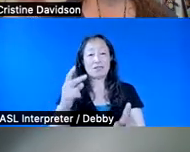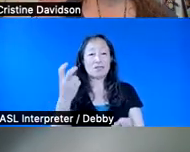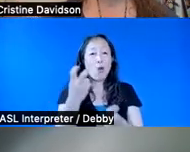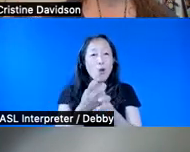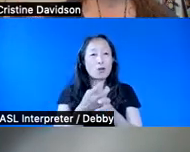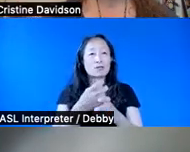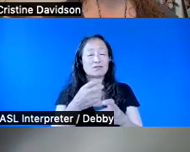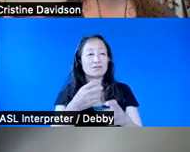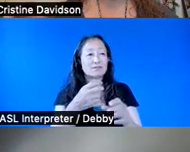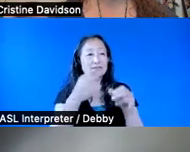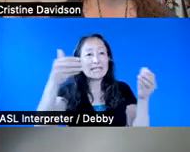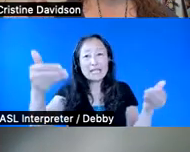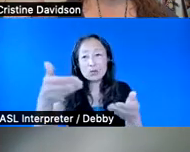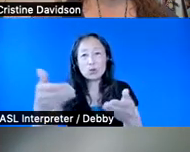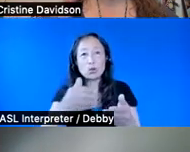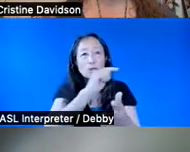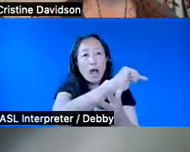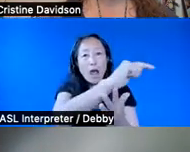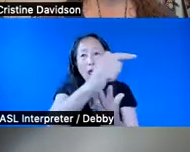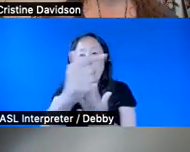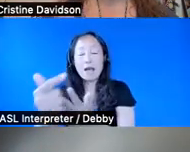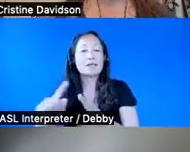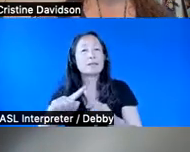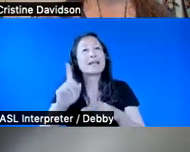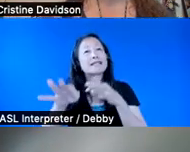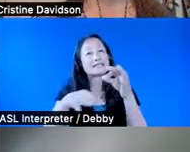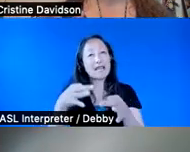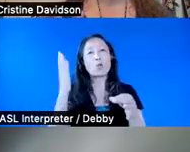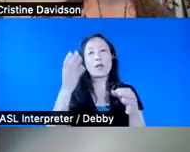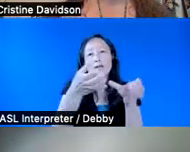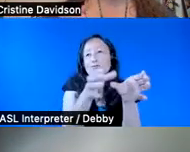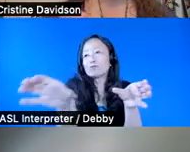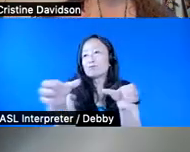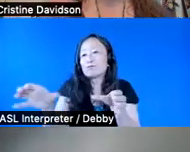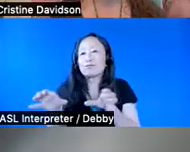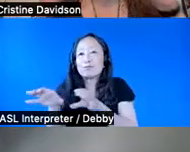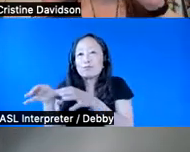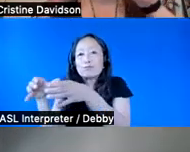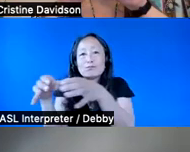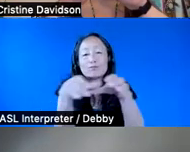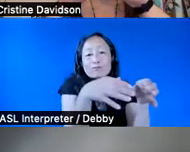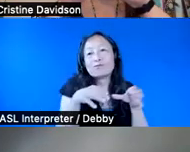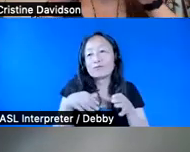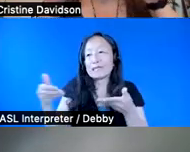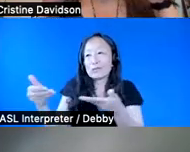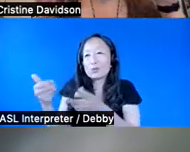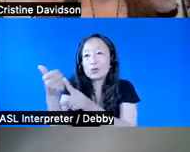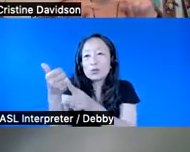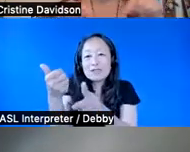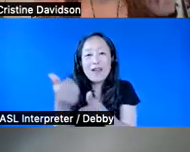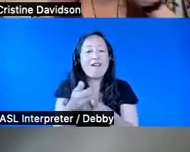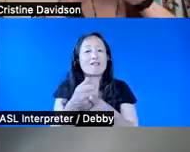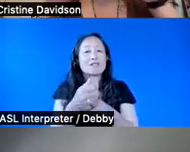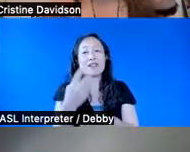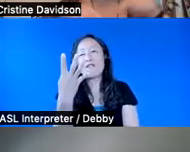introductions. So this is just a way for you to meet a few people in a smaller room. So a breakout room is just going to be a smaller room with 4 or